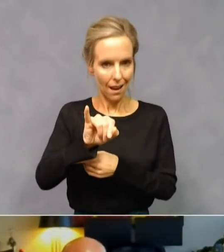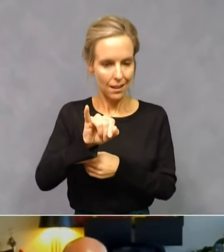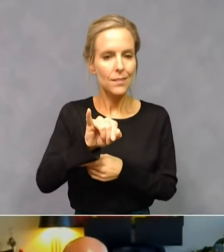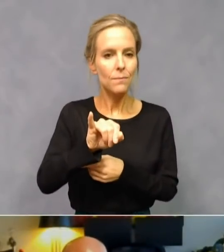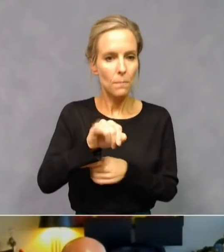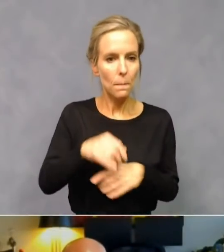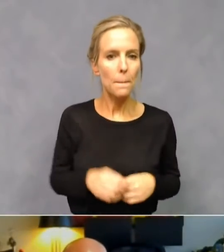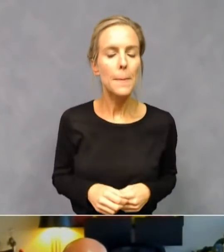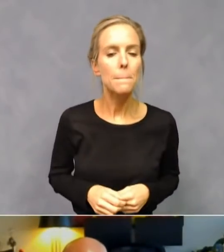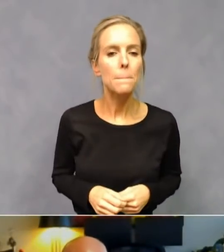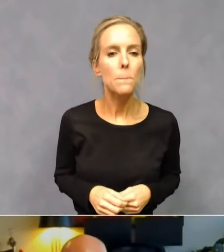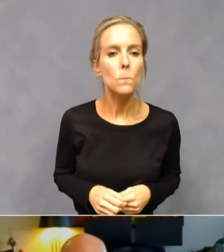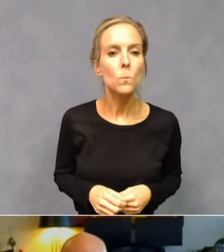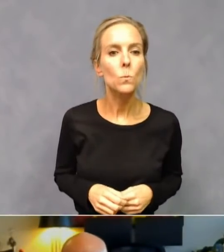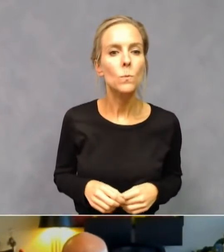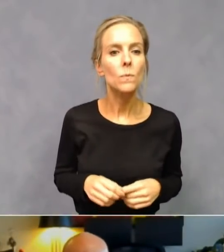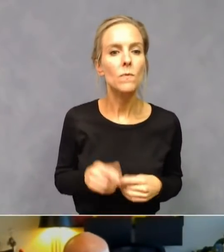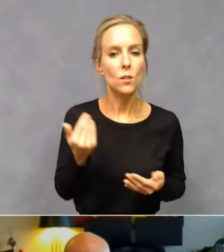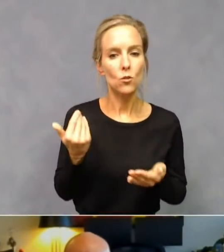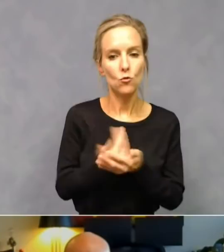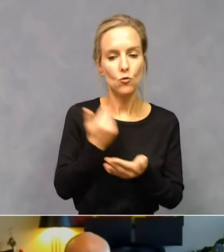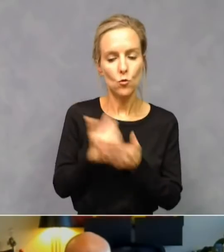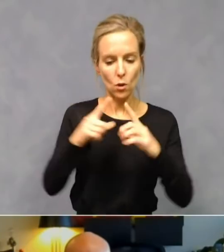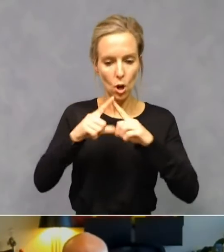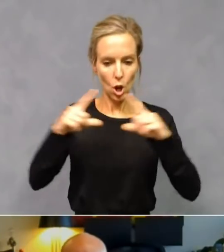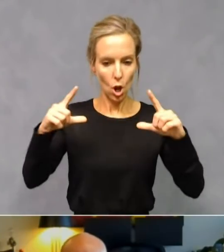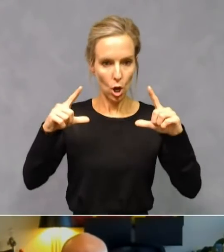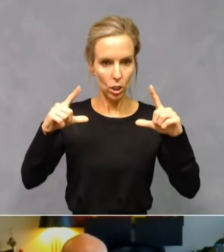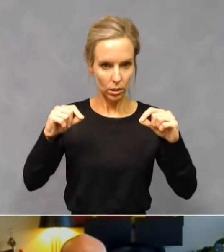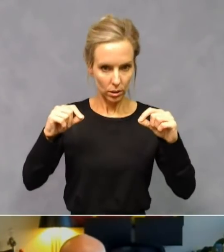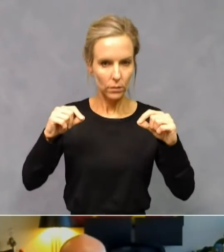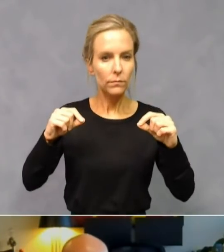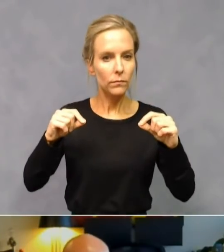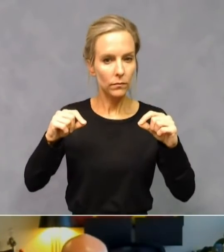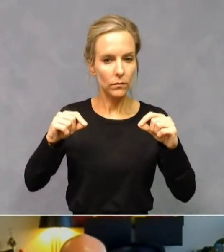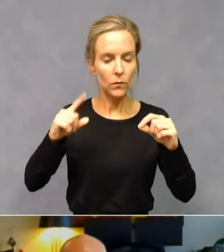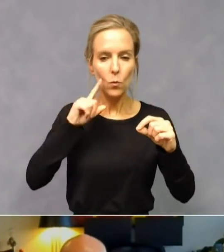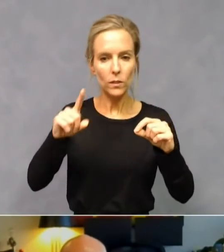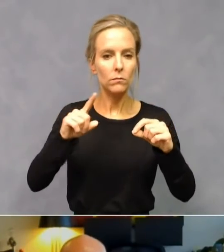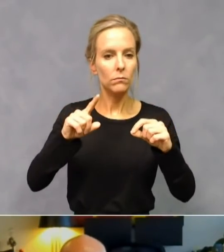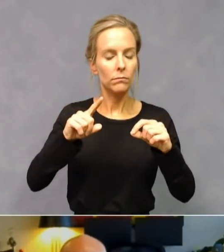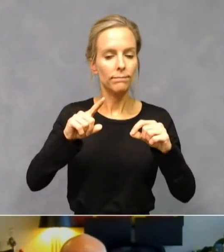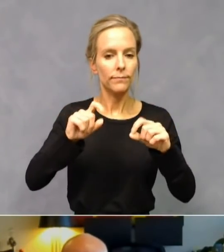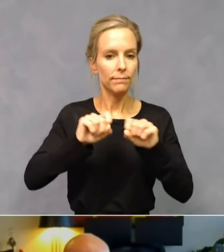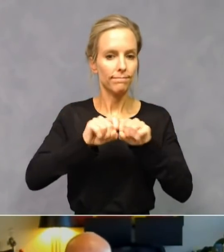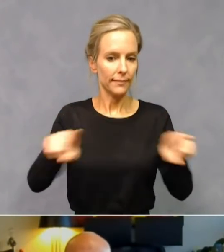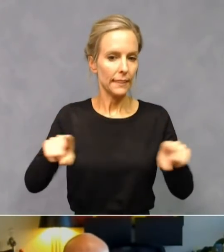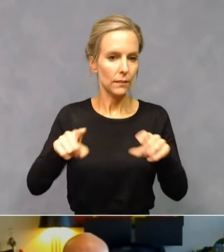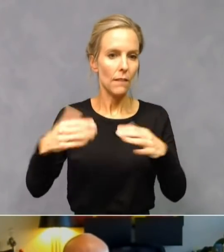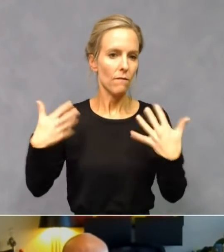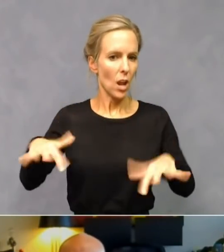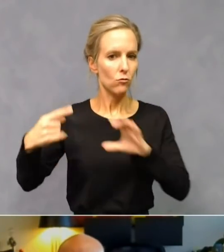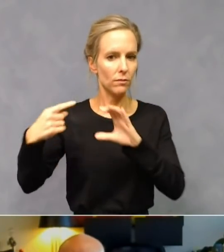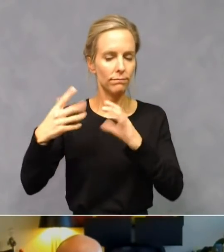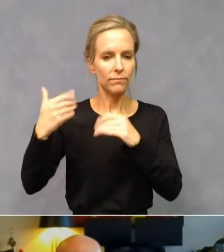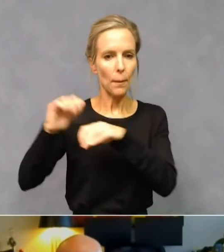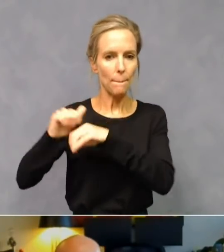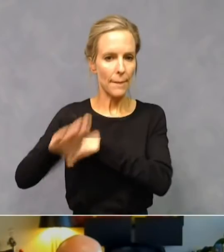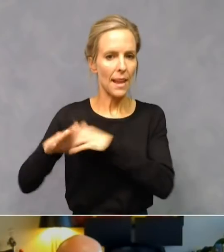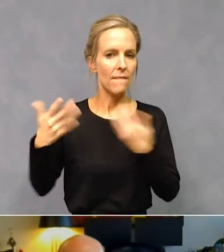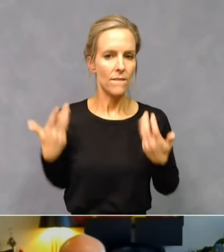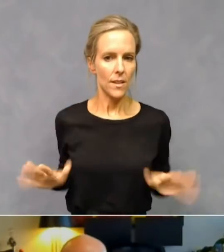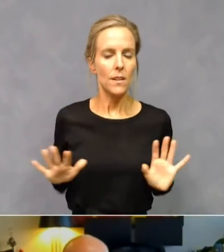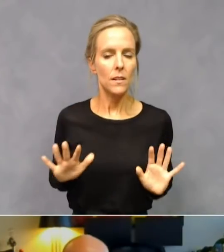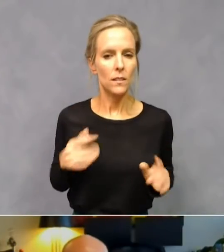So this new card we are sending out and have sent out. We were trying to get out beginning